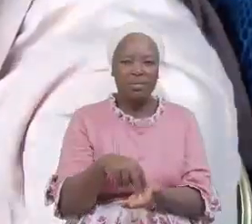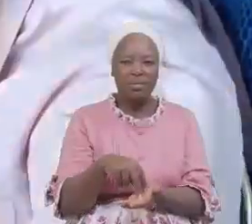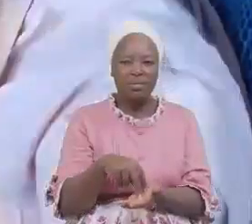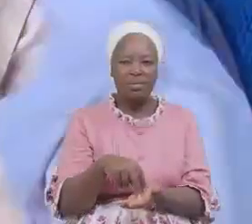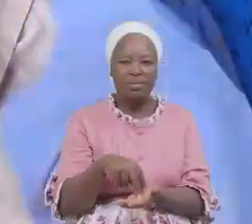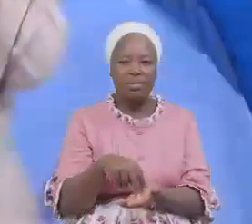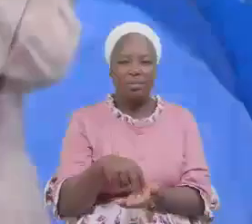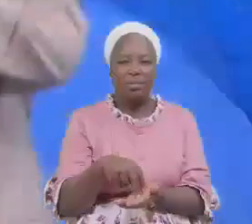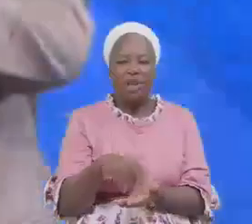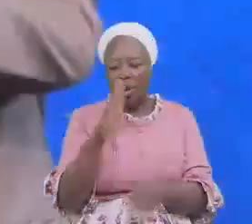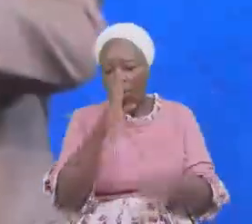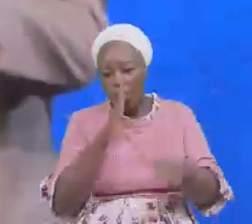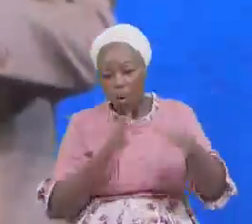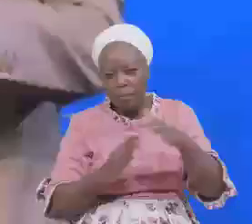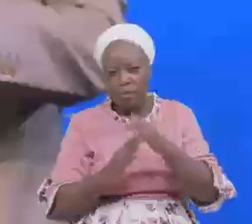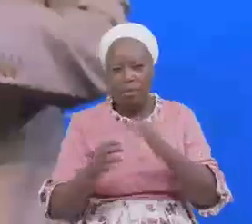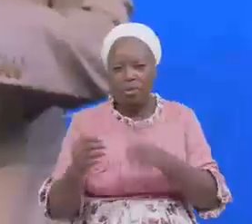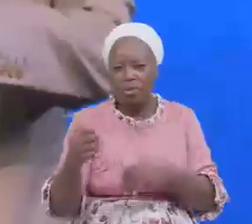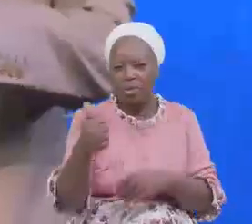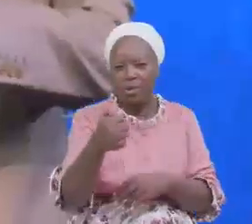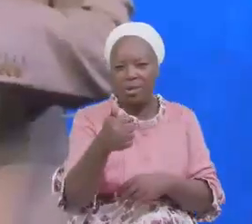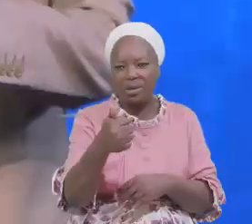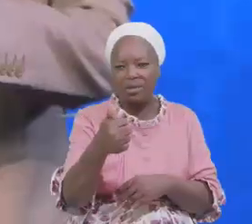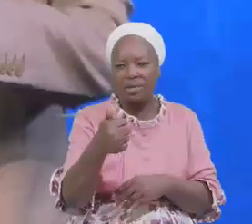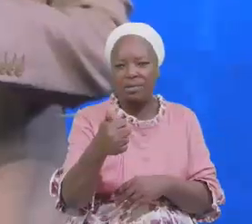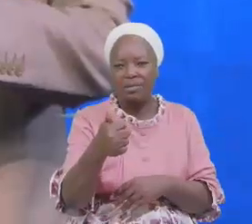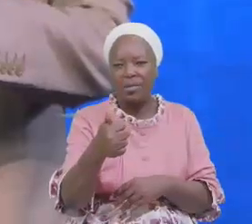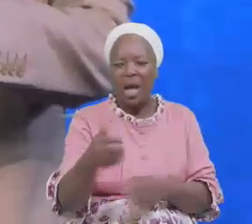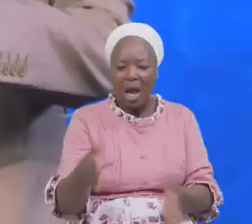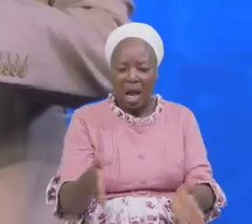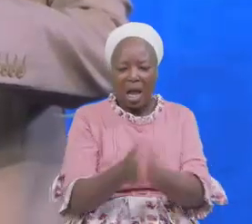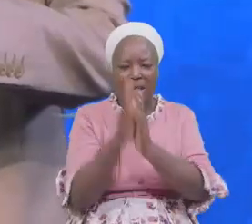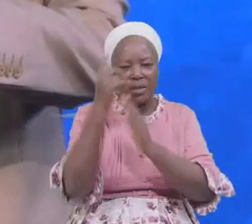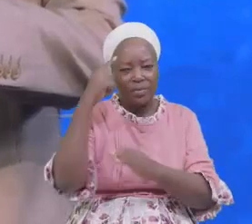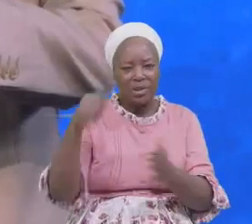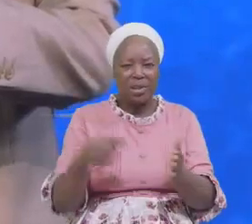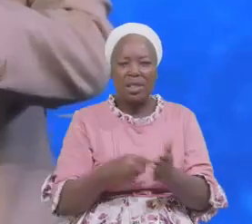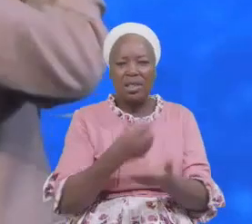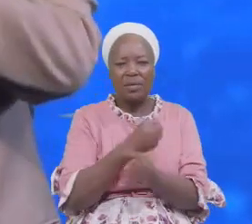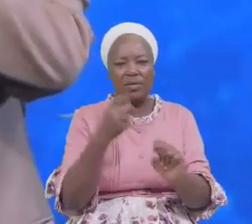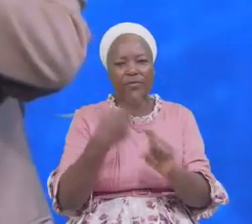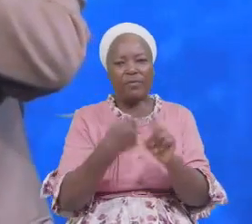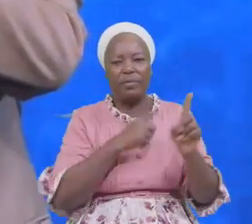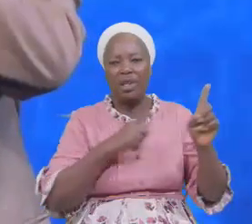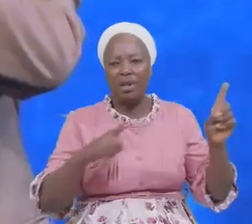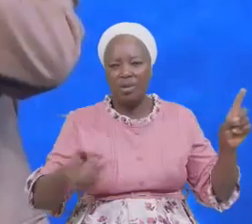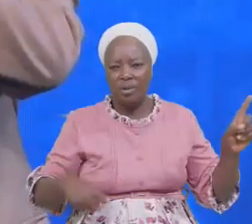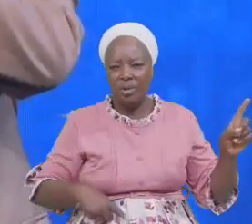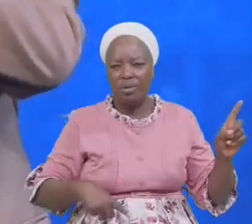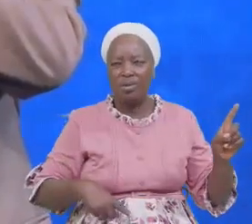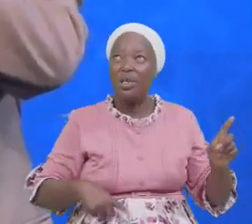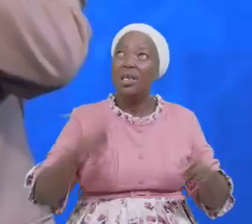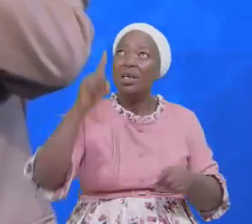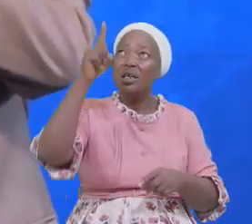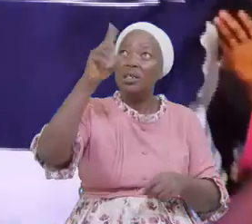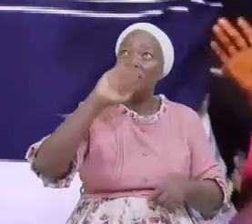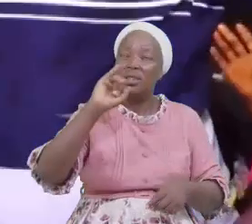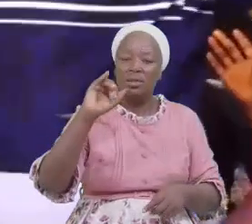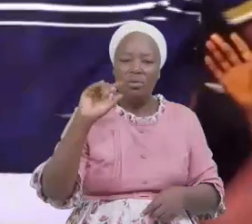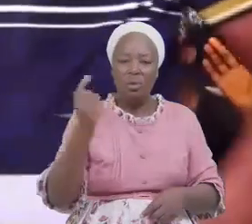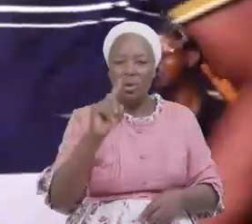Humble yourself. Ask for this salvation from the Lord. He is the only one who can save.